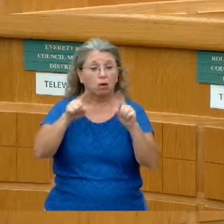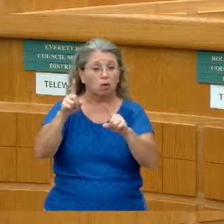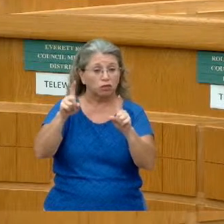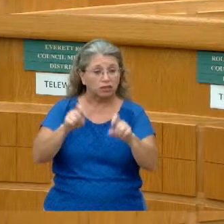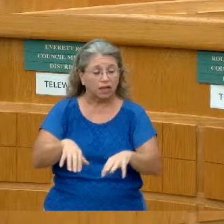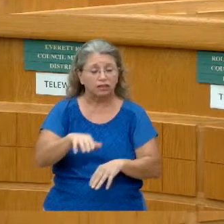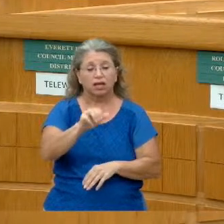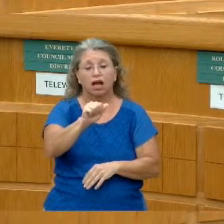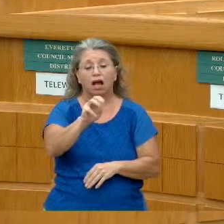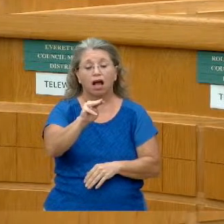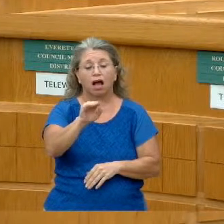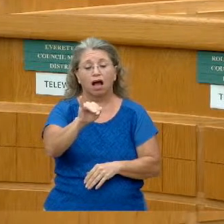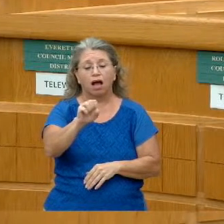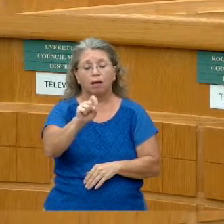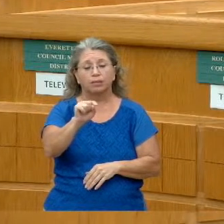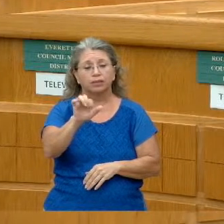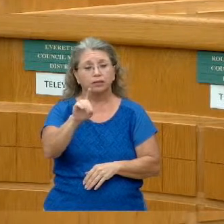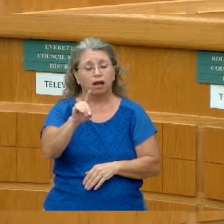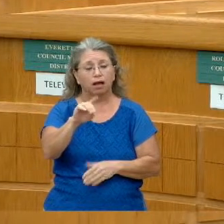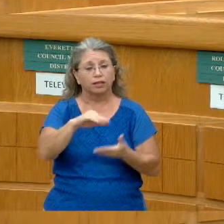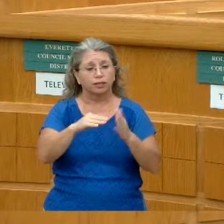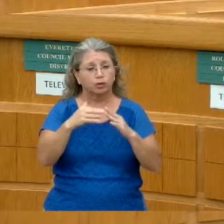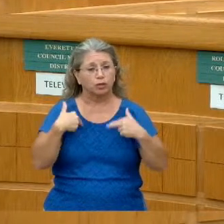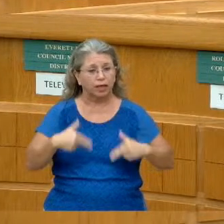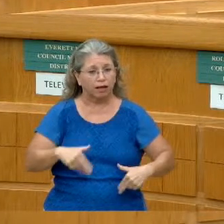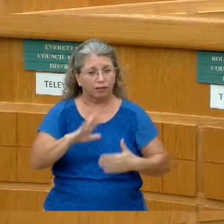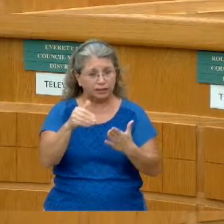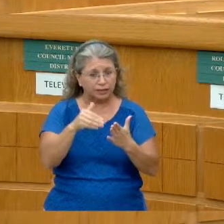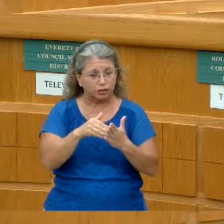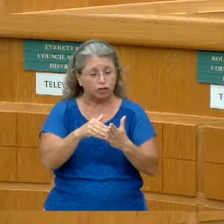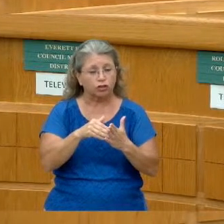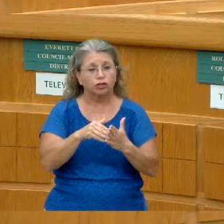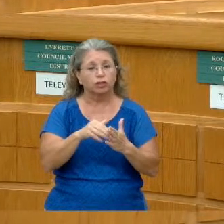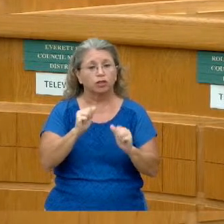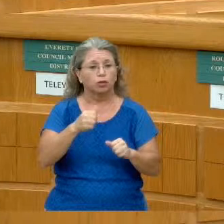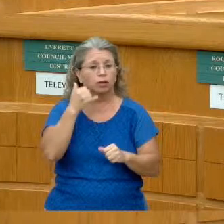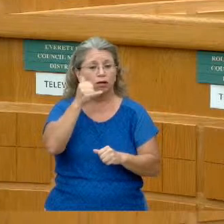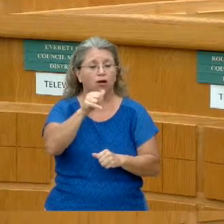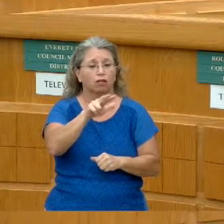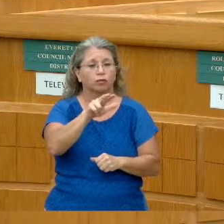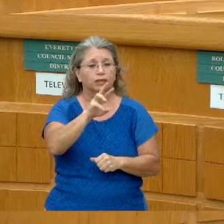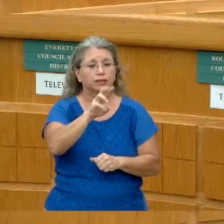is continuing their testing Monday through Friday. And you can call